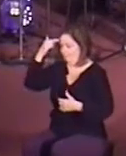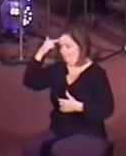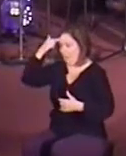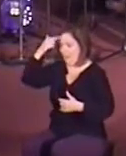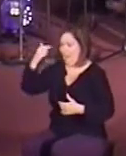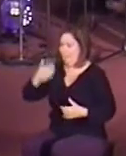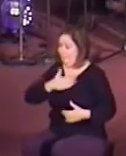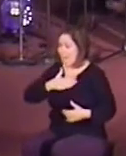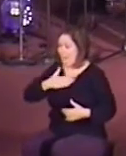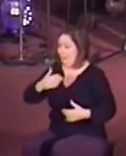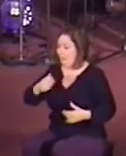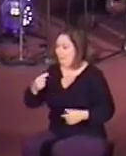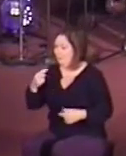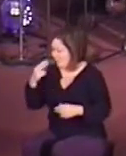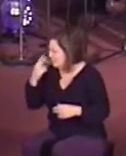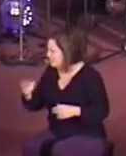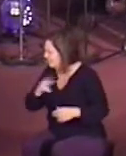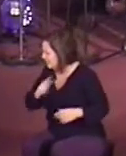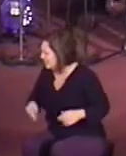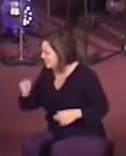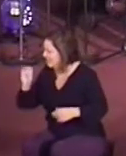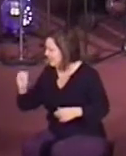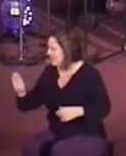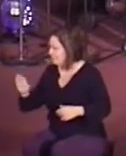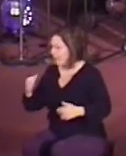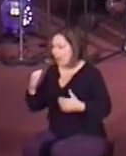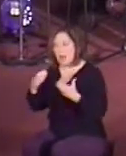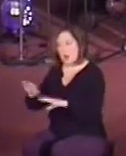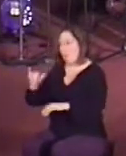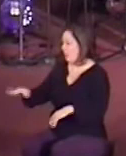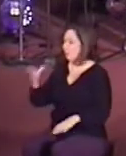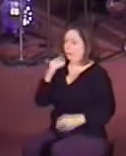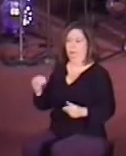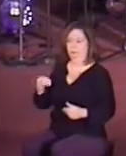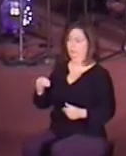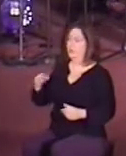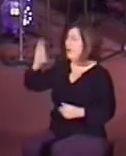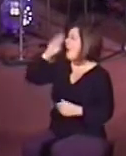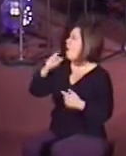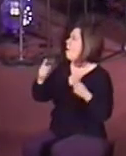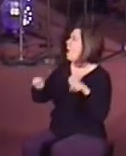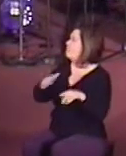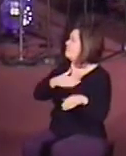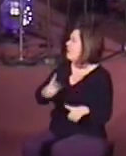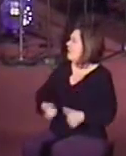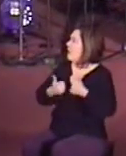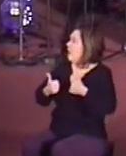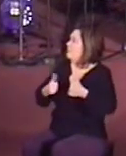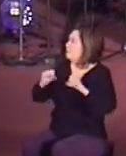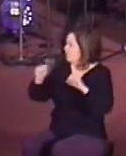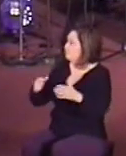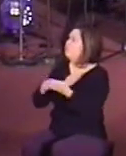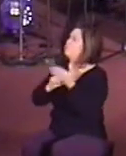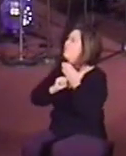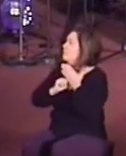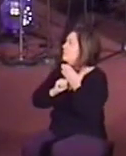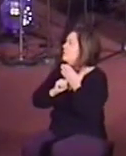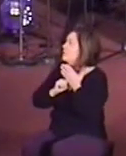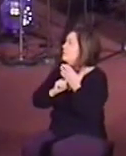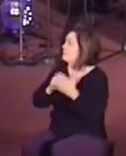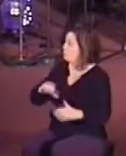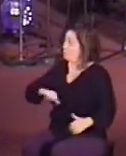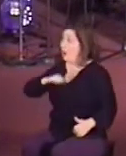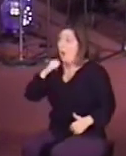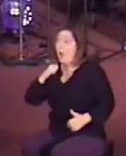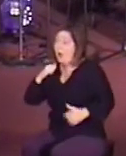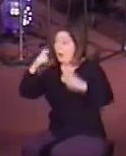at Nebuchadnezzar and I'm like, I don't want to experience that. God, what is going on in my own life that you could reveal about me?